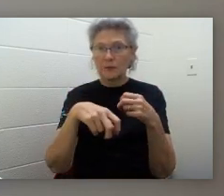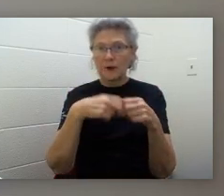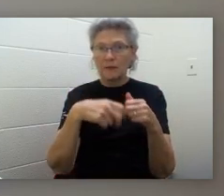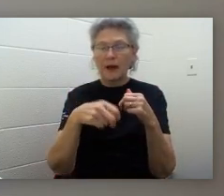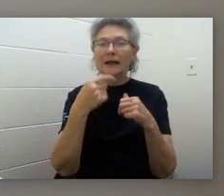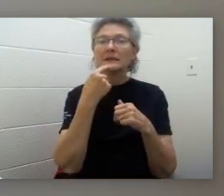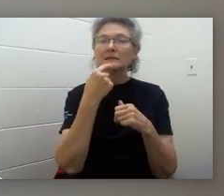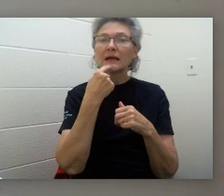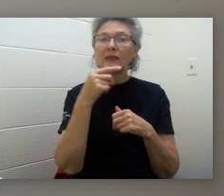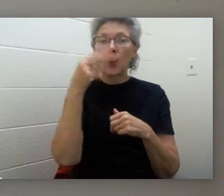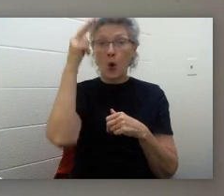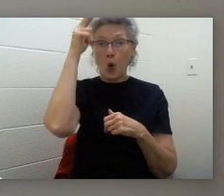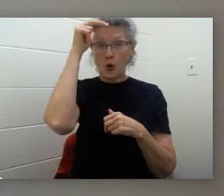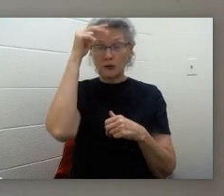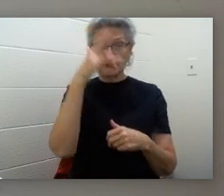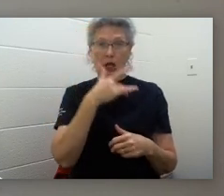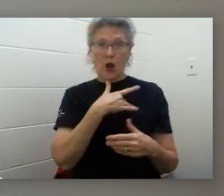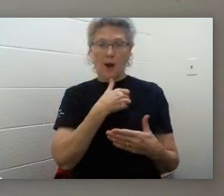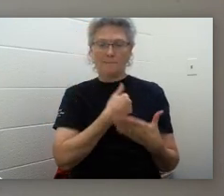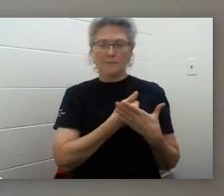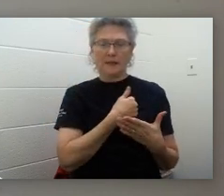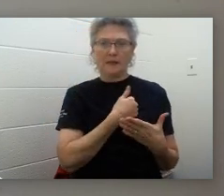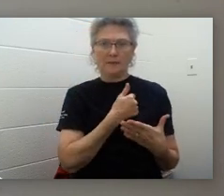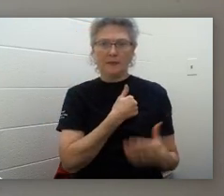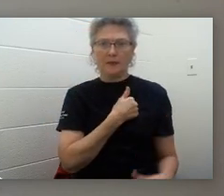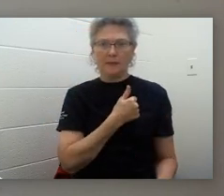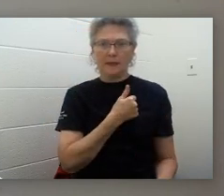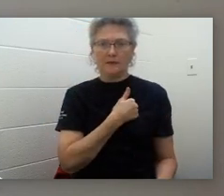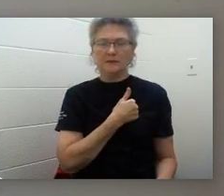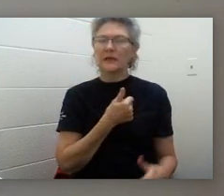could say that a horse's heart beats about